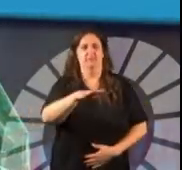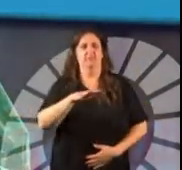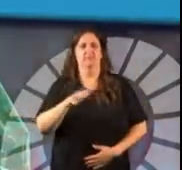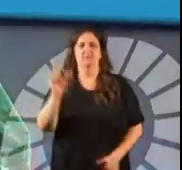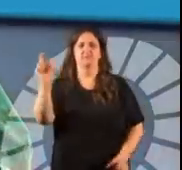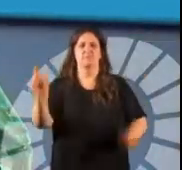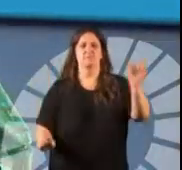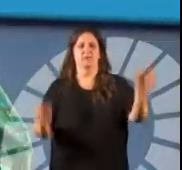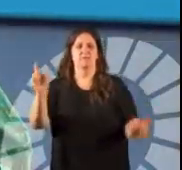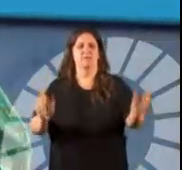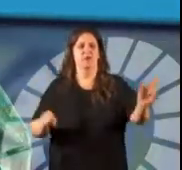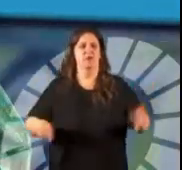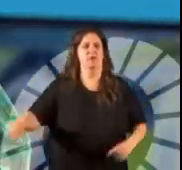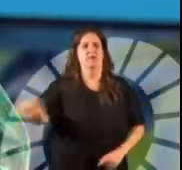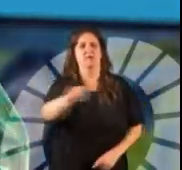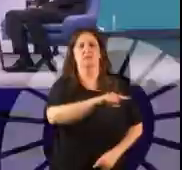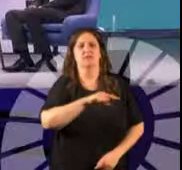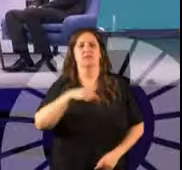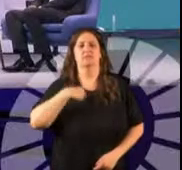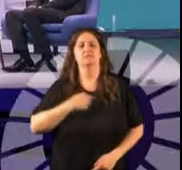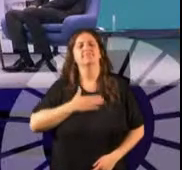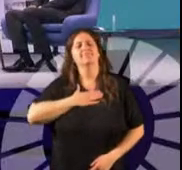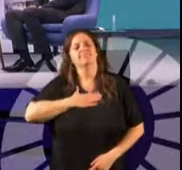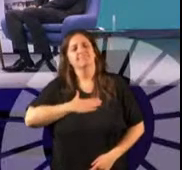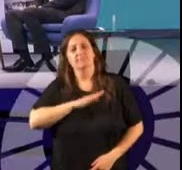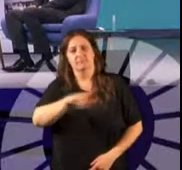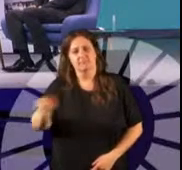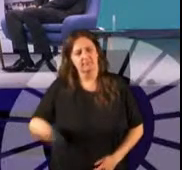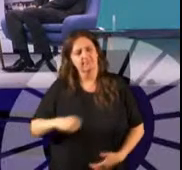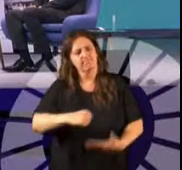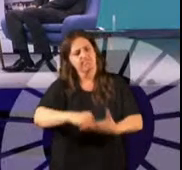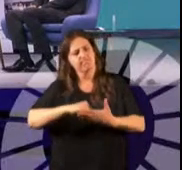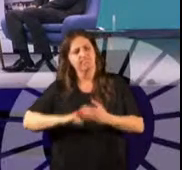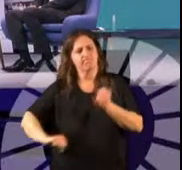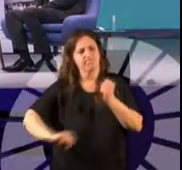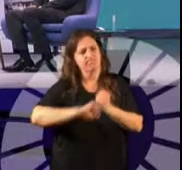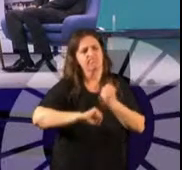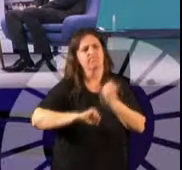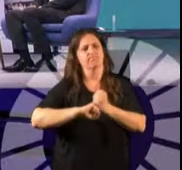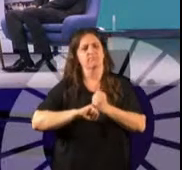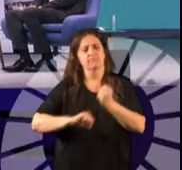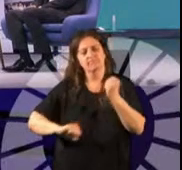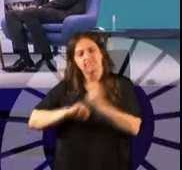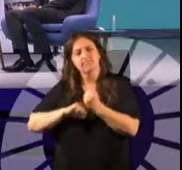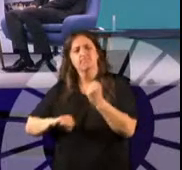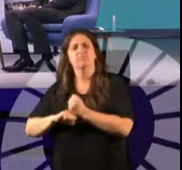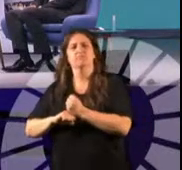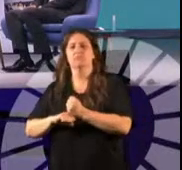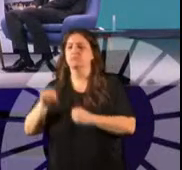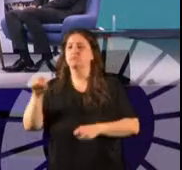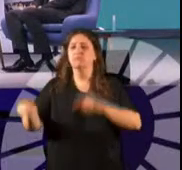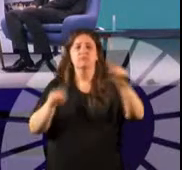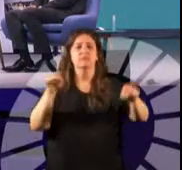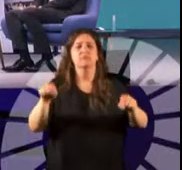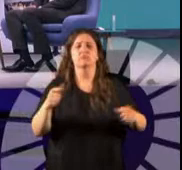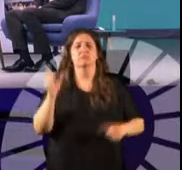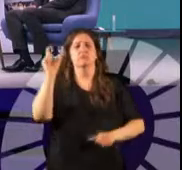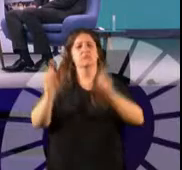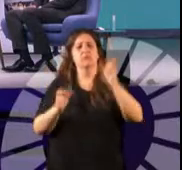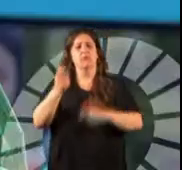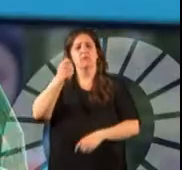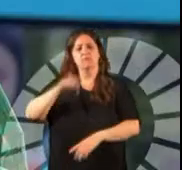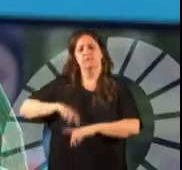philanthropists, to young people, both young people and adolescents, to civil society who